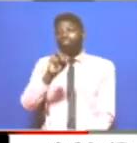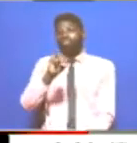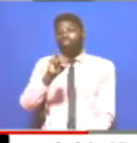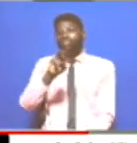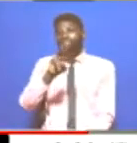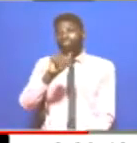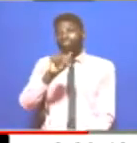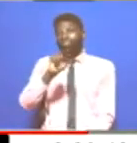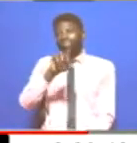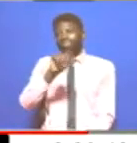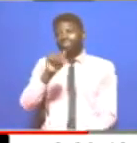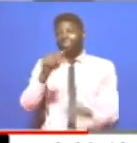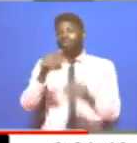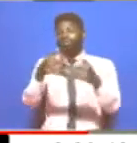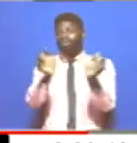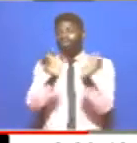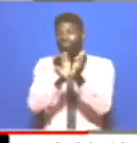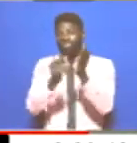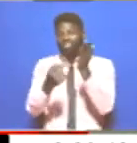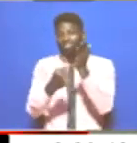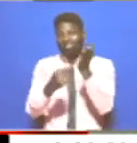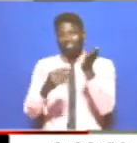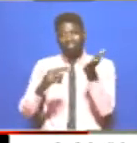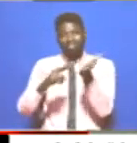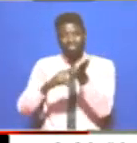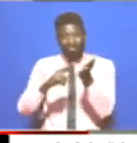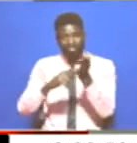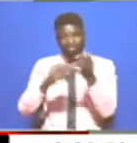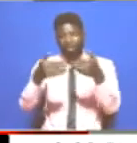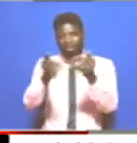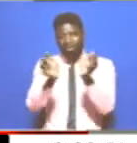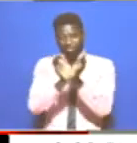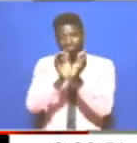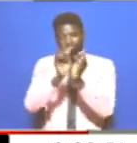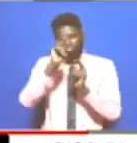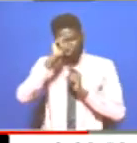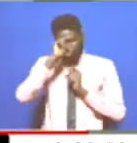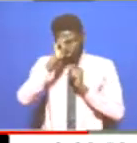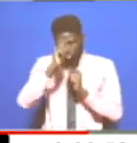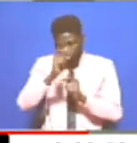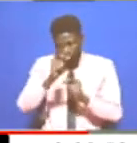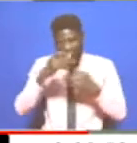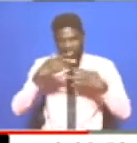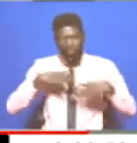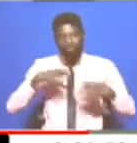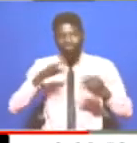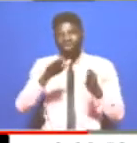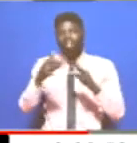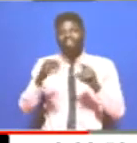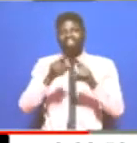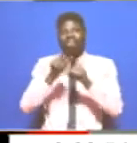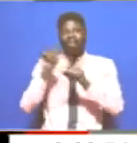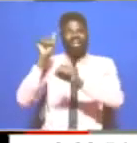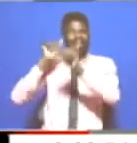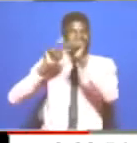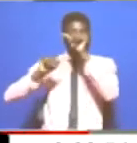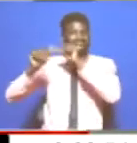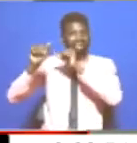Taveta County pays respect to the dead and appeases the ancestors. All this in the weekly